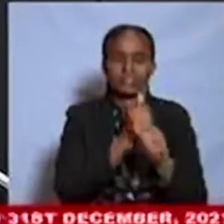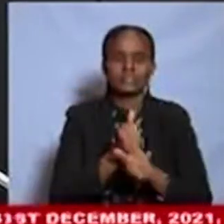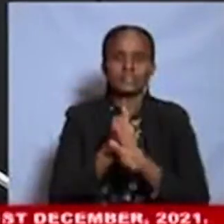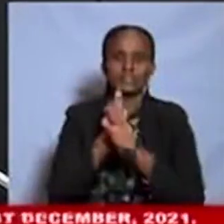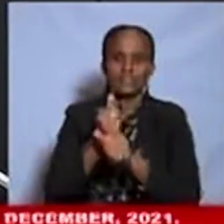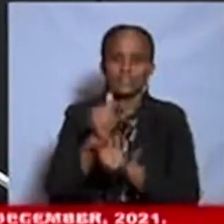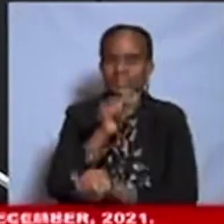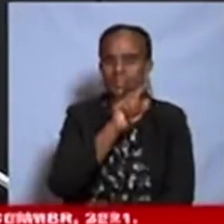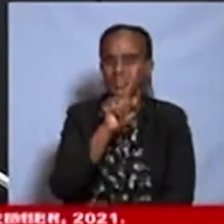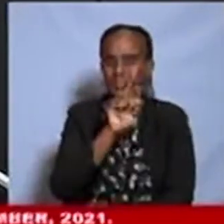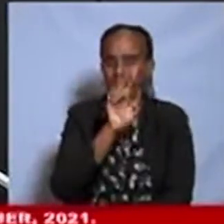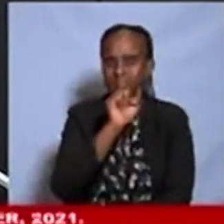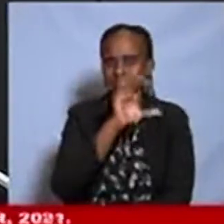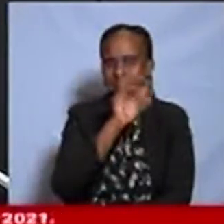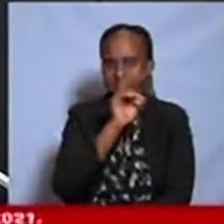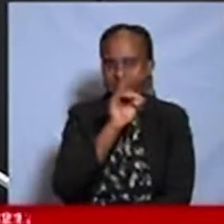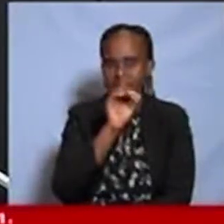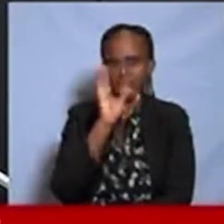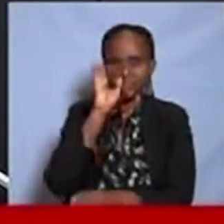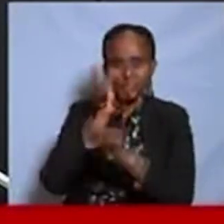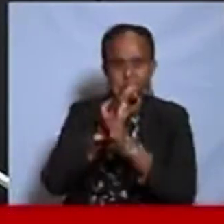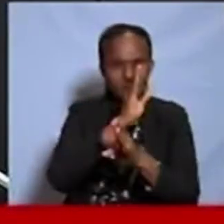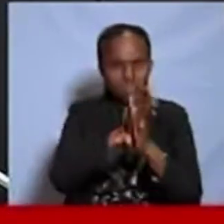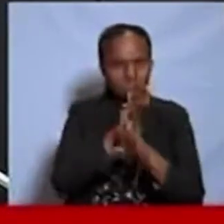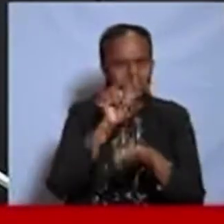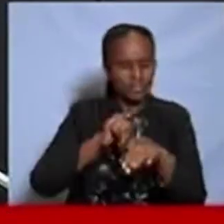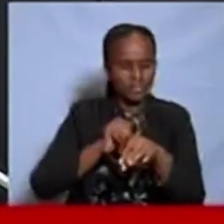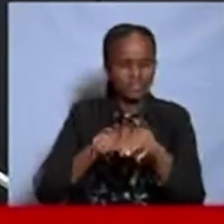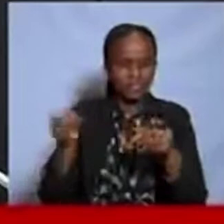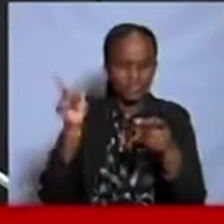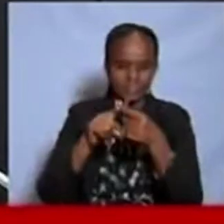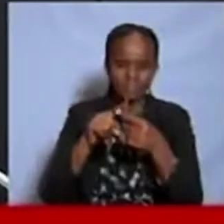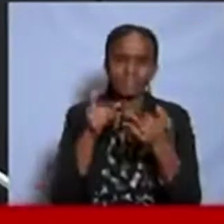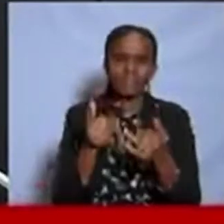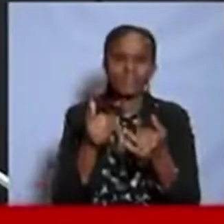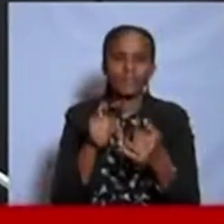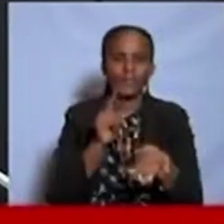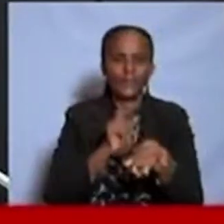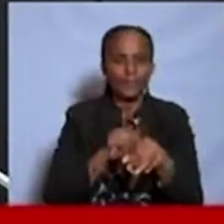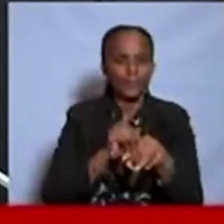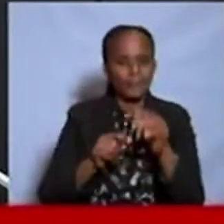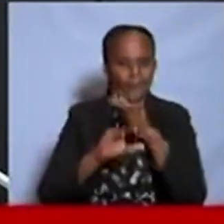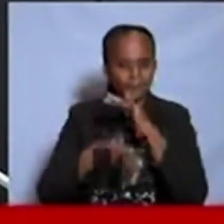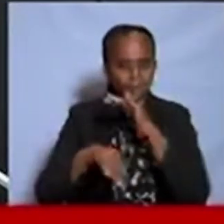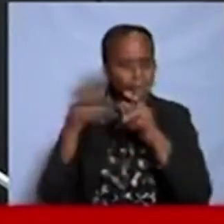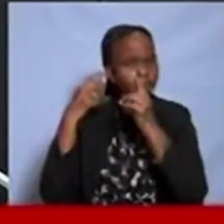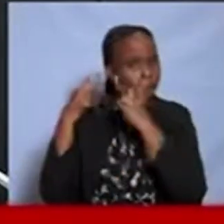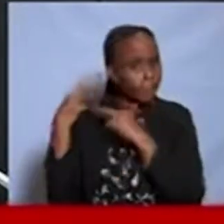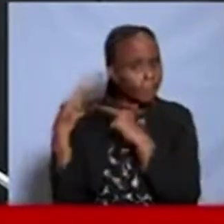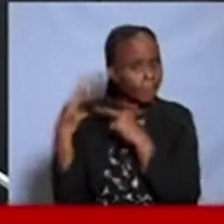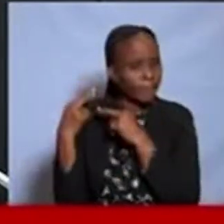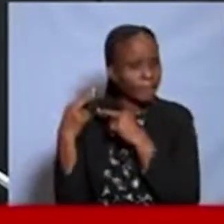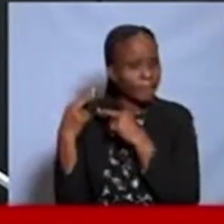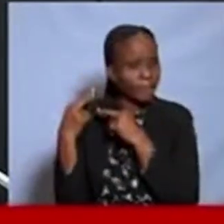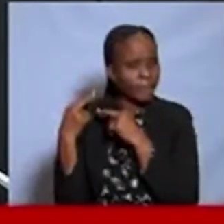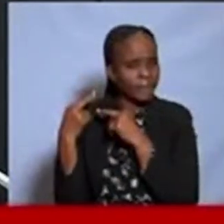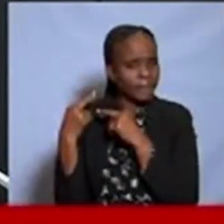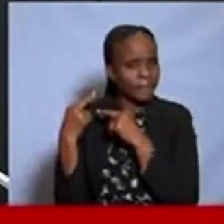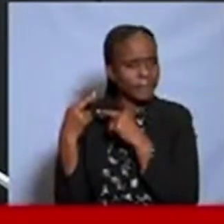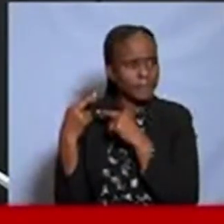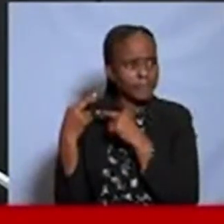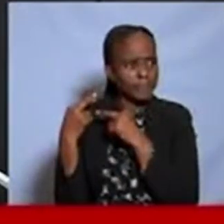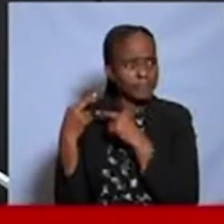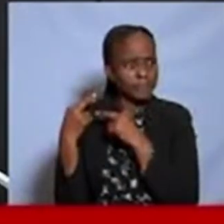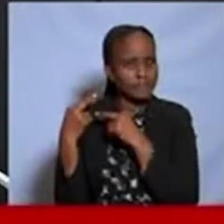ZESCO have been awarding contract to council from time immemorial until suddenly during the period of review and they did not award.